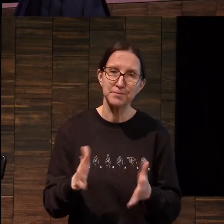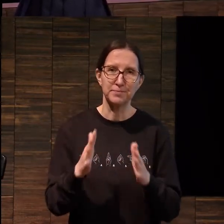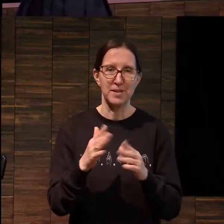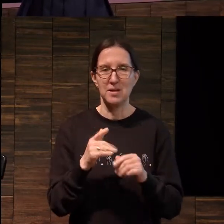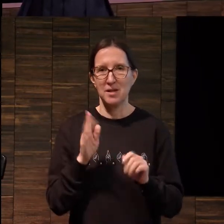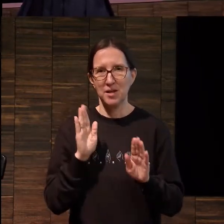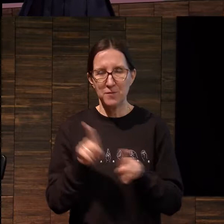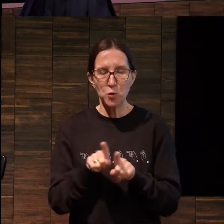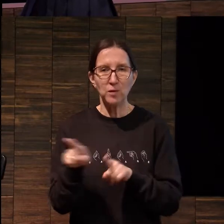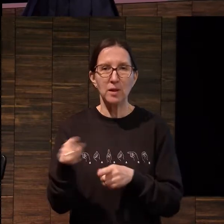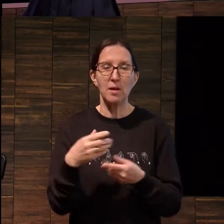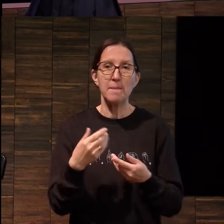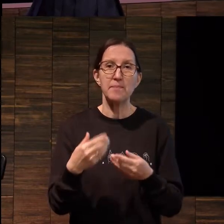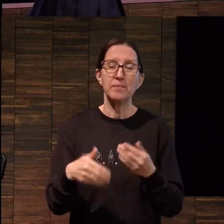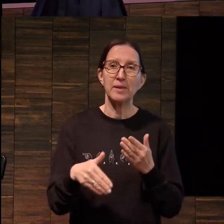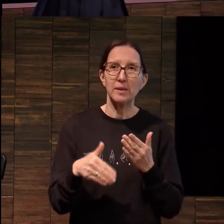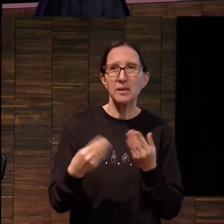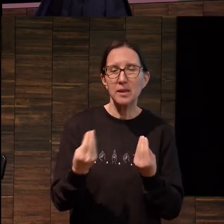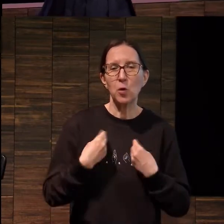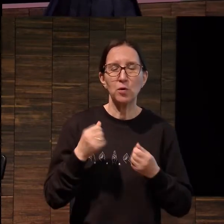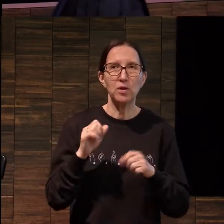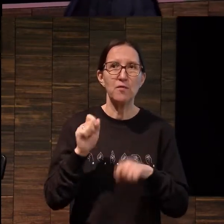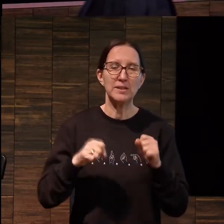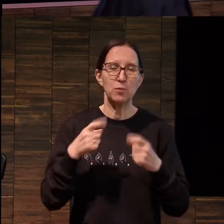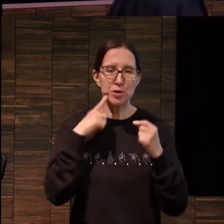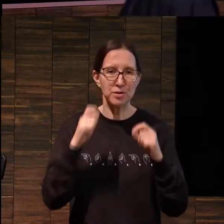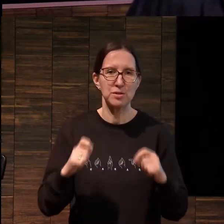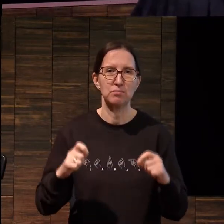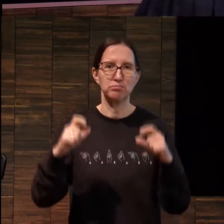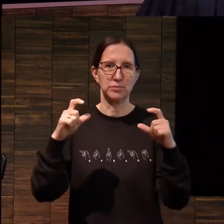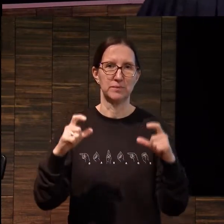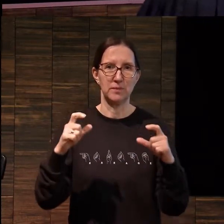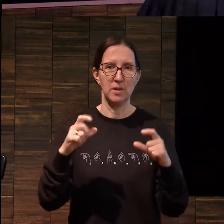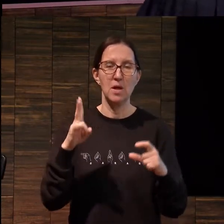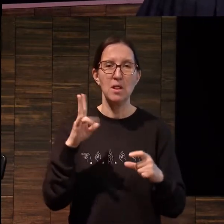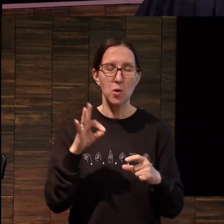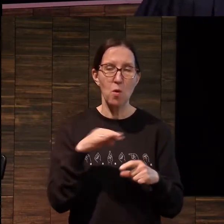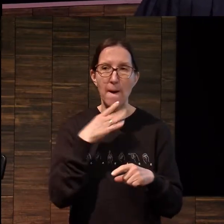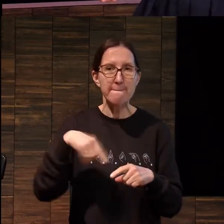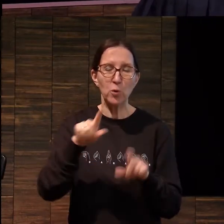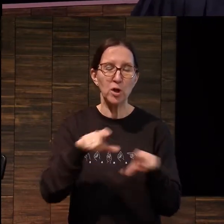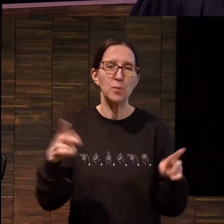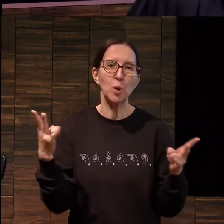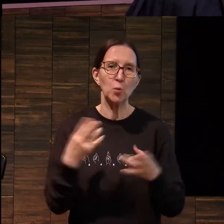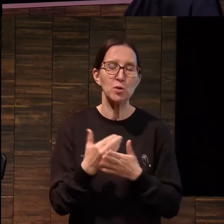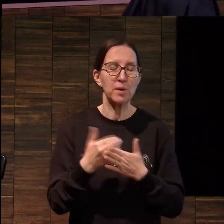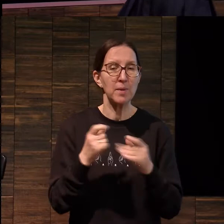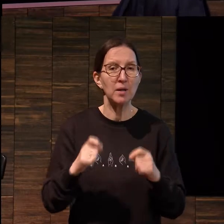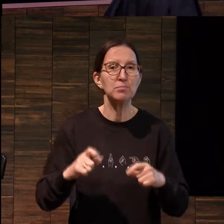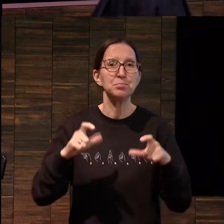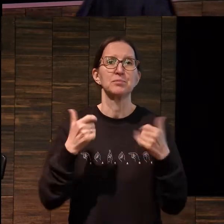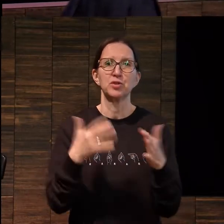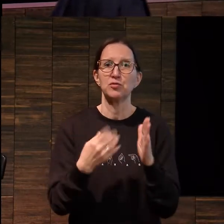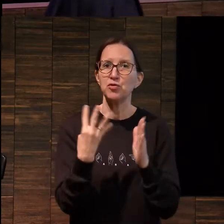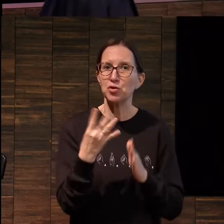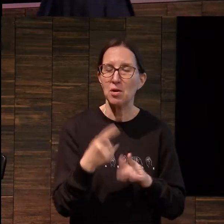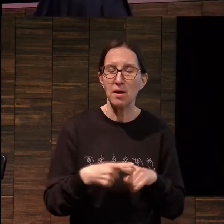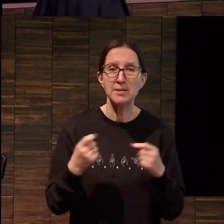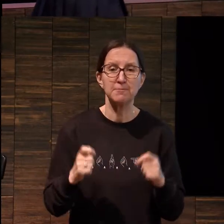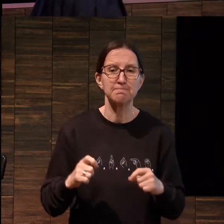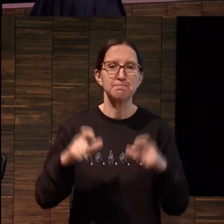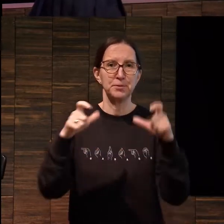seen adapted websites with large scale fonts for people who are partially sighted,